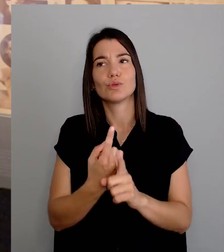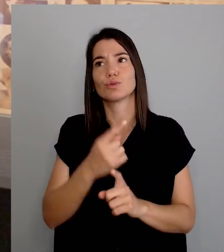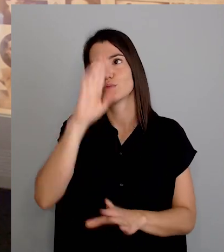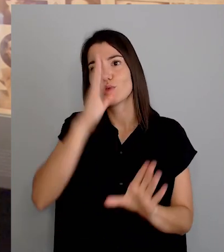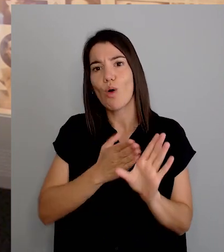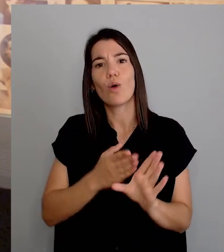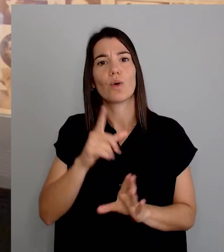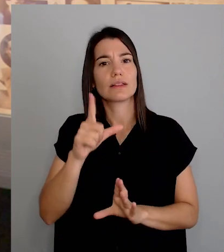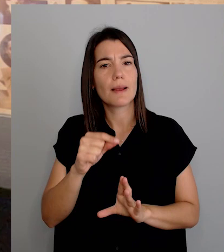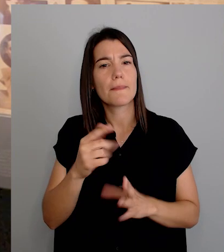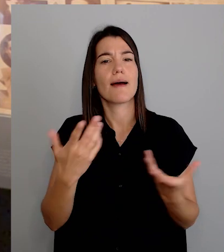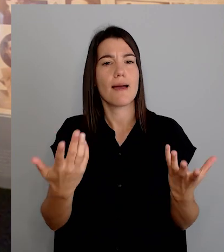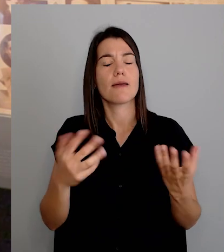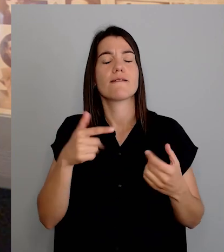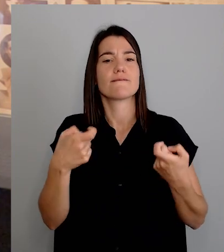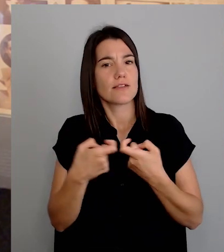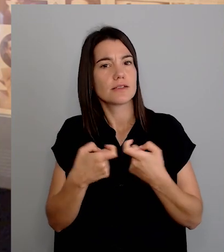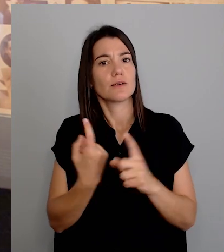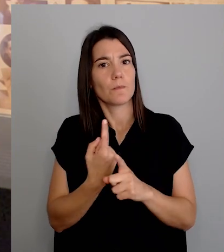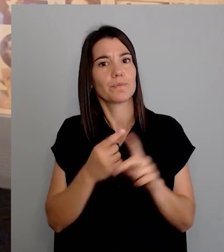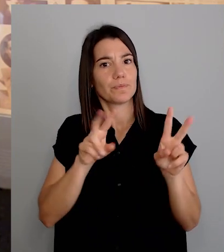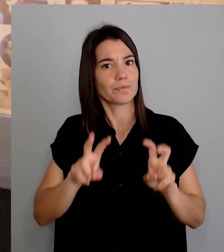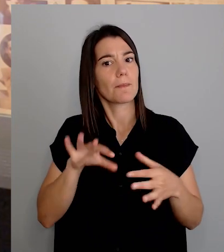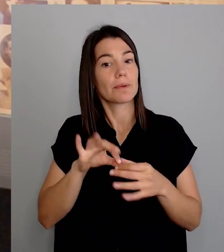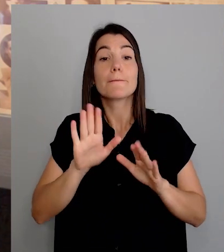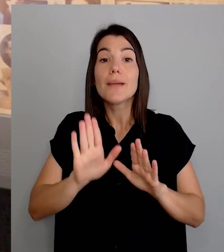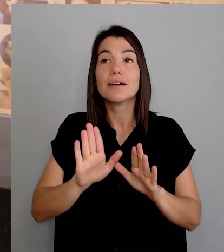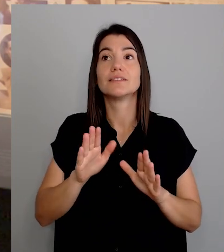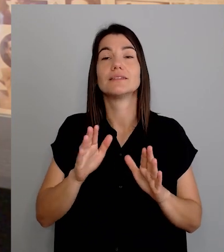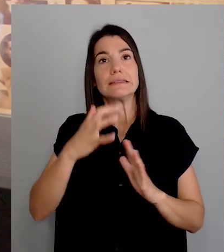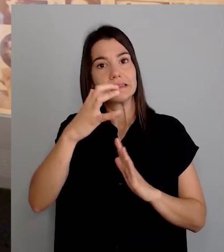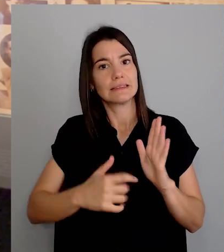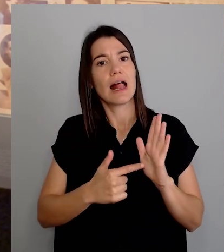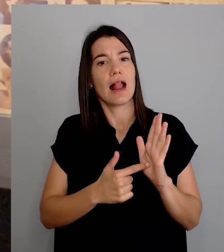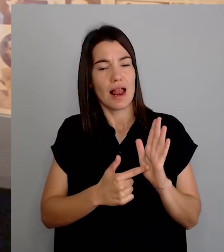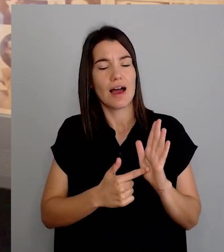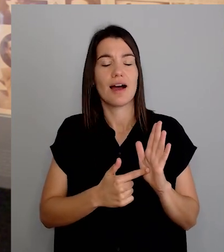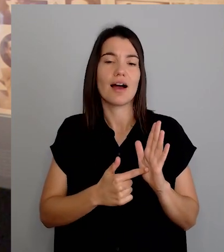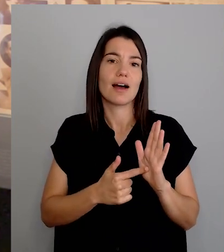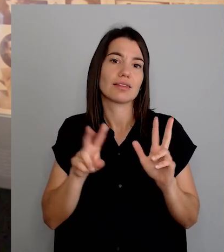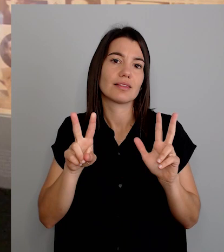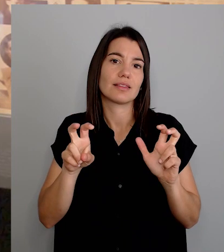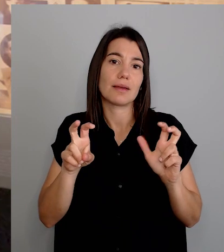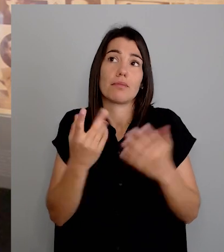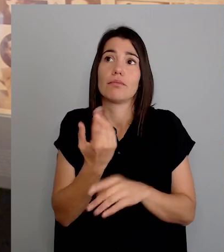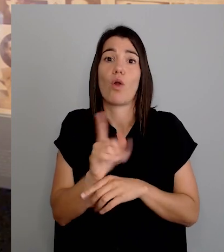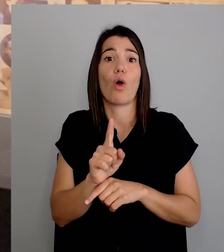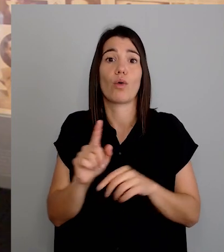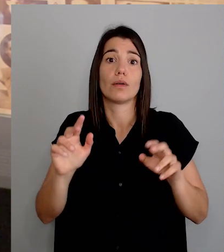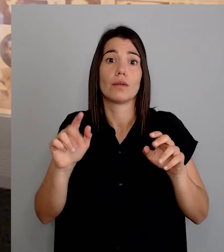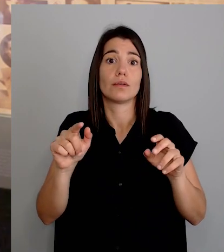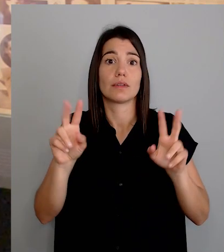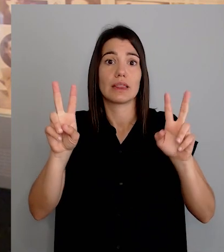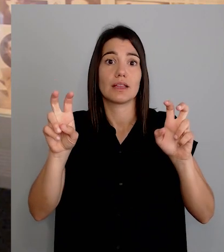psychological, even metaphysical, has part of tobacco industry. it away from the title